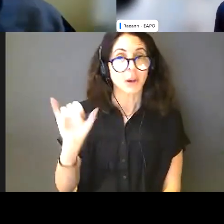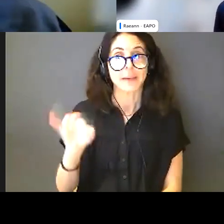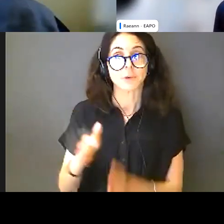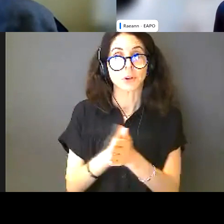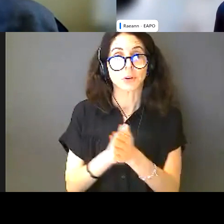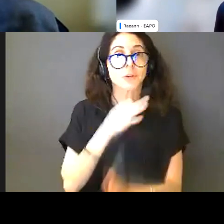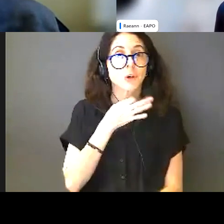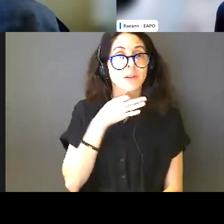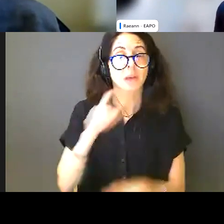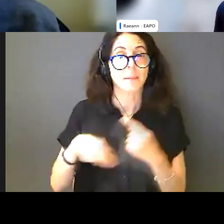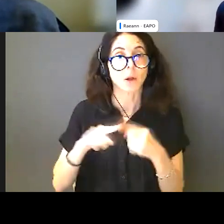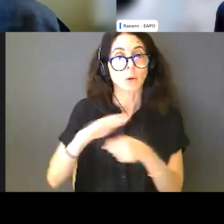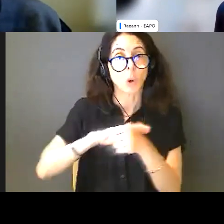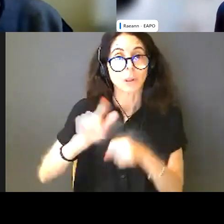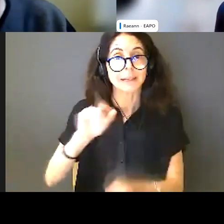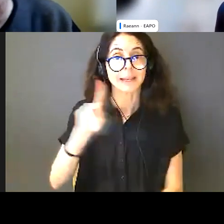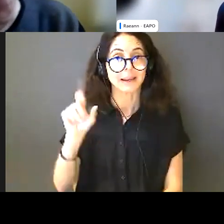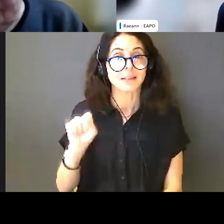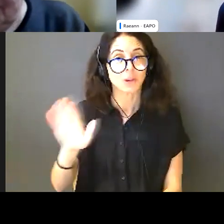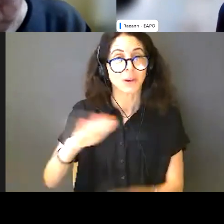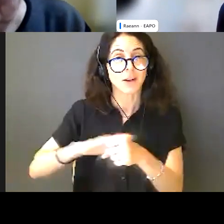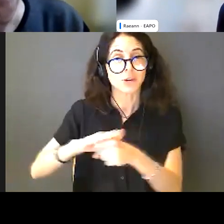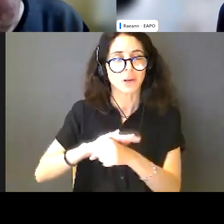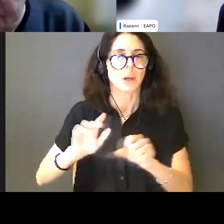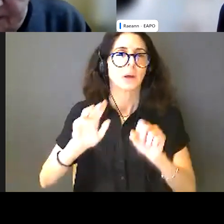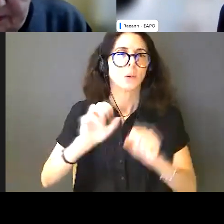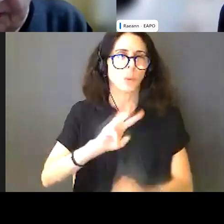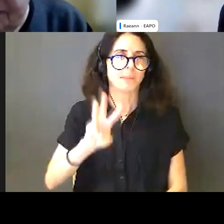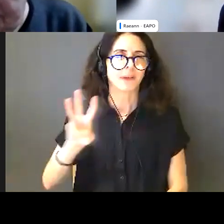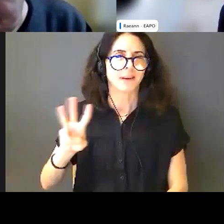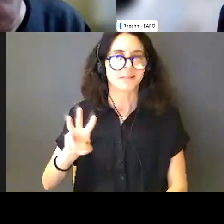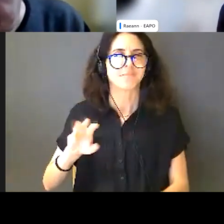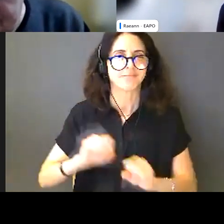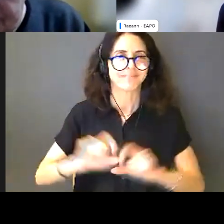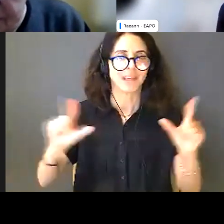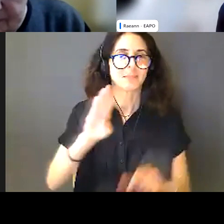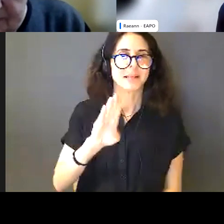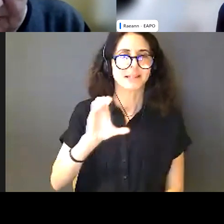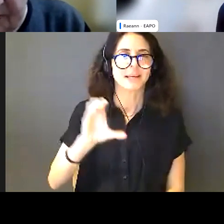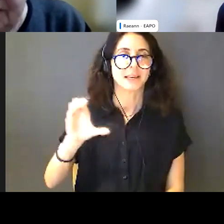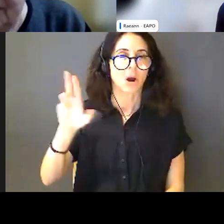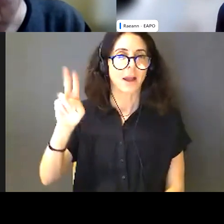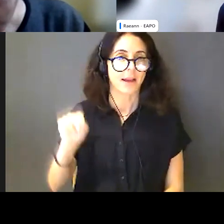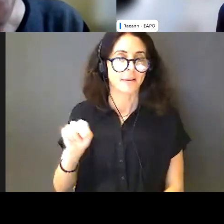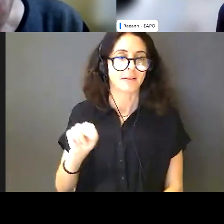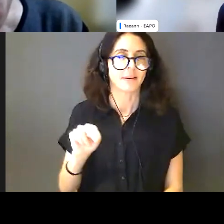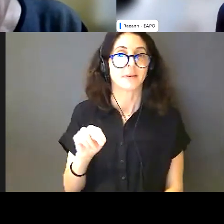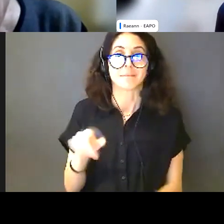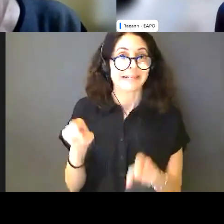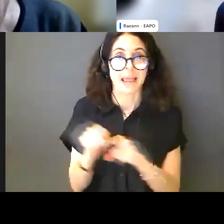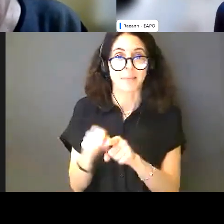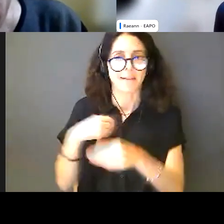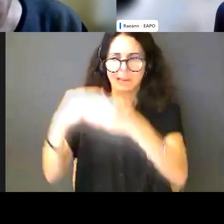region, you can go onto our website and find that, and BCCRN in the same situation. They have a listing, I